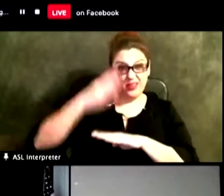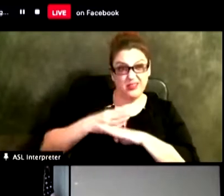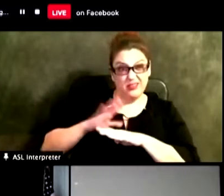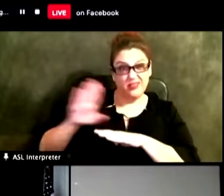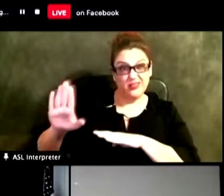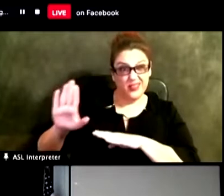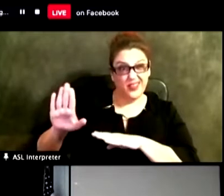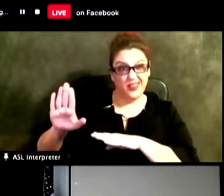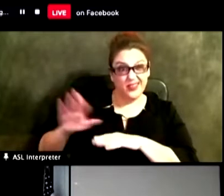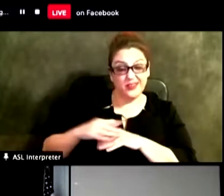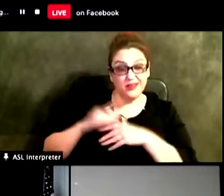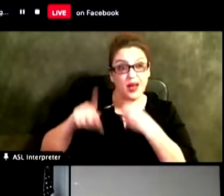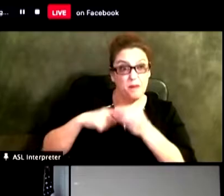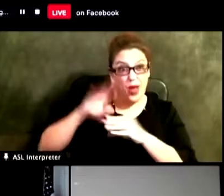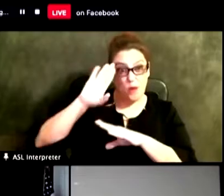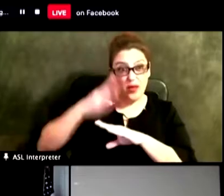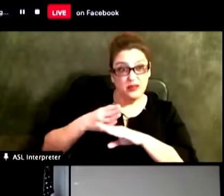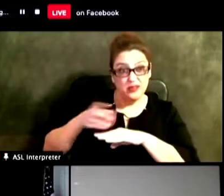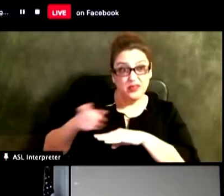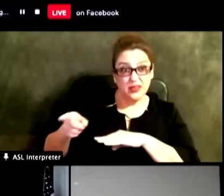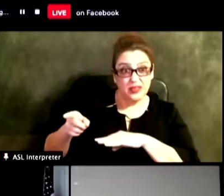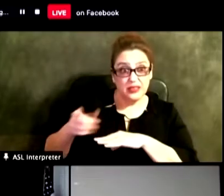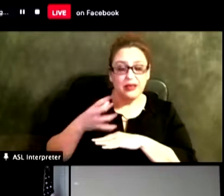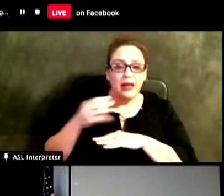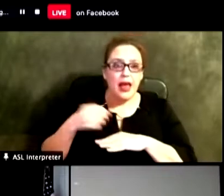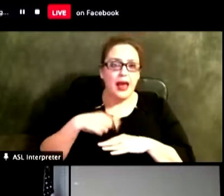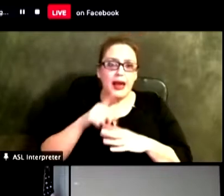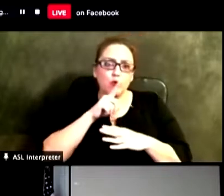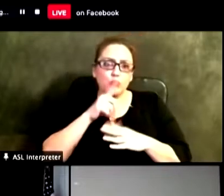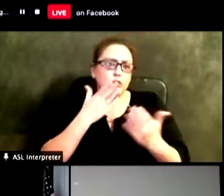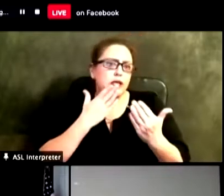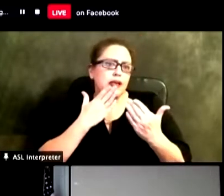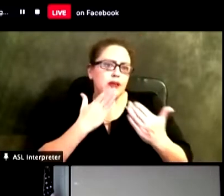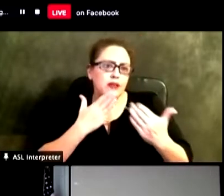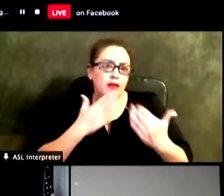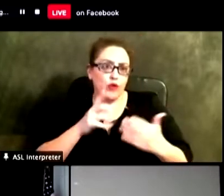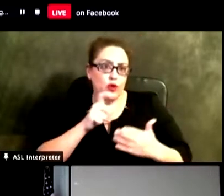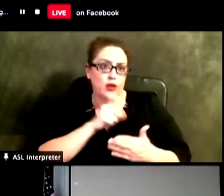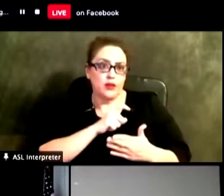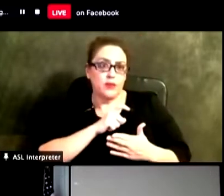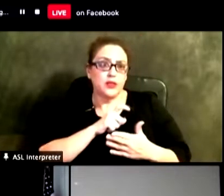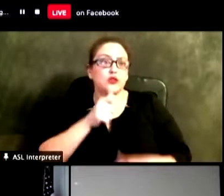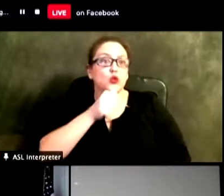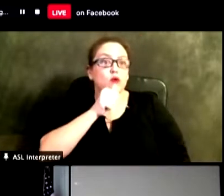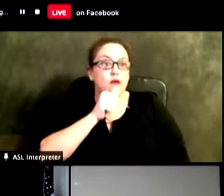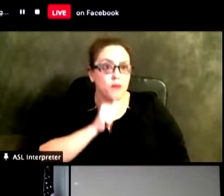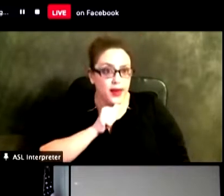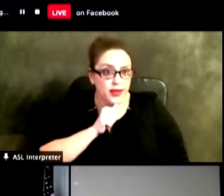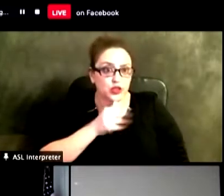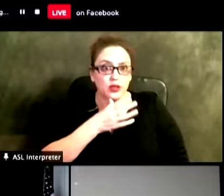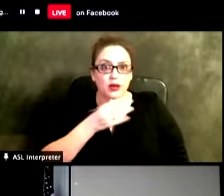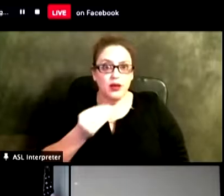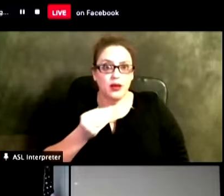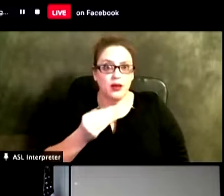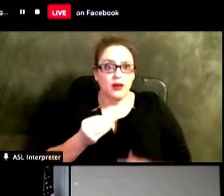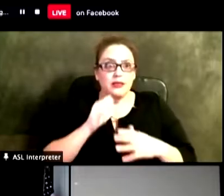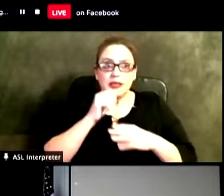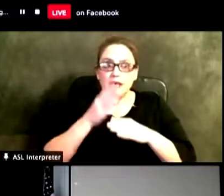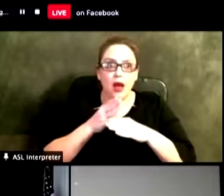and I was really thankful that the police were patient and did not